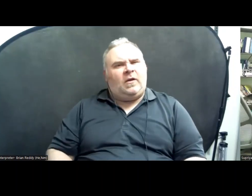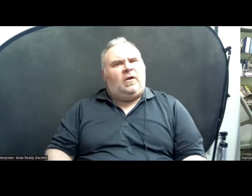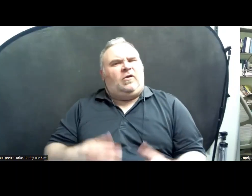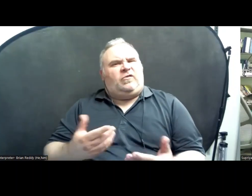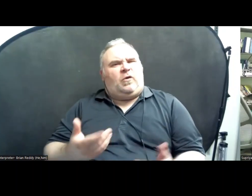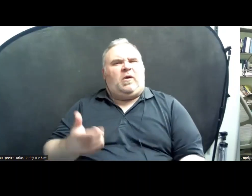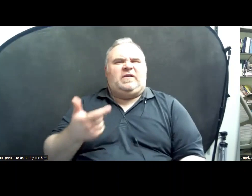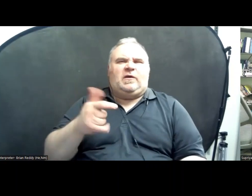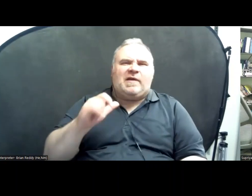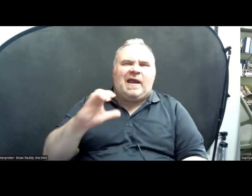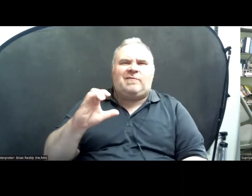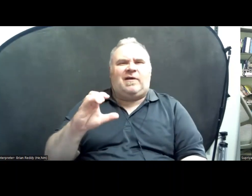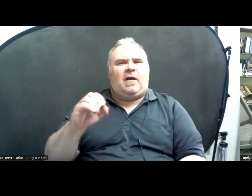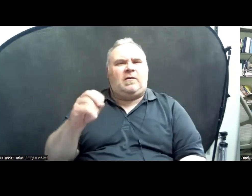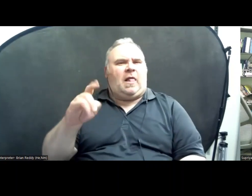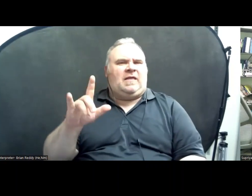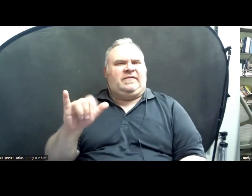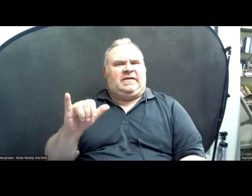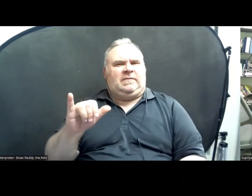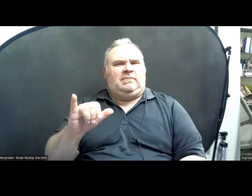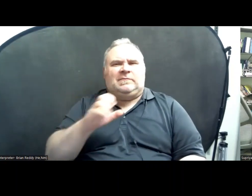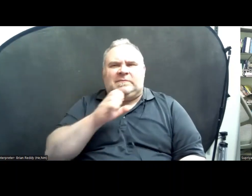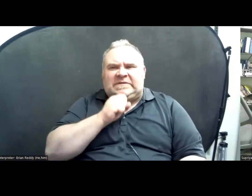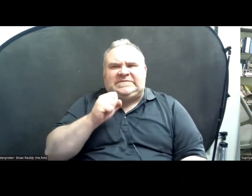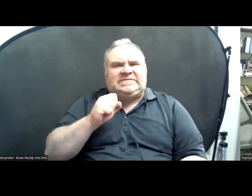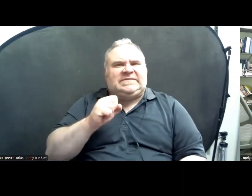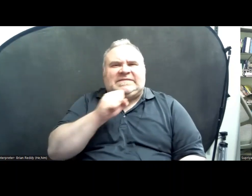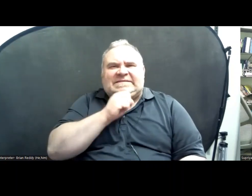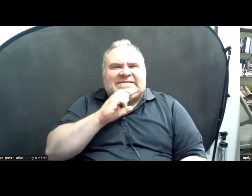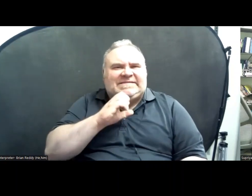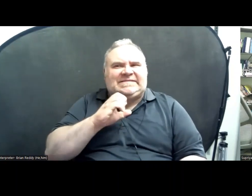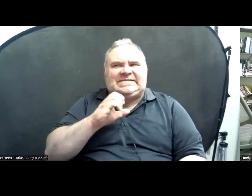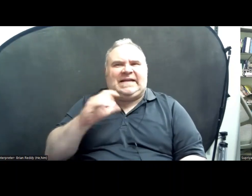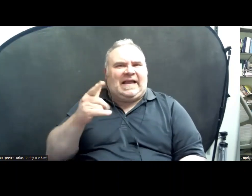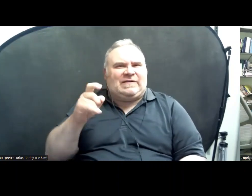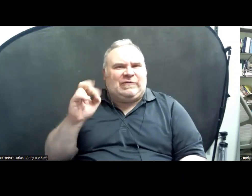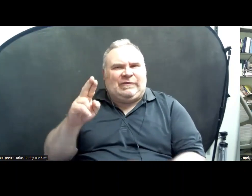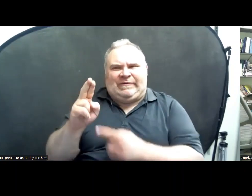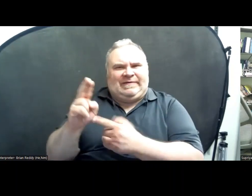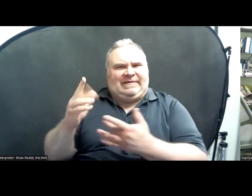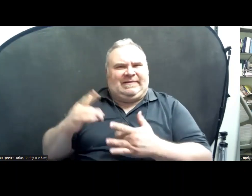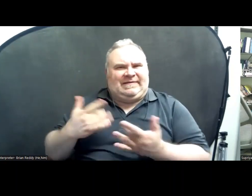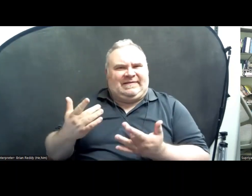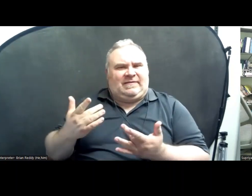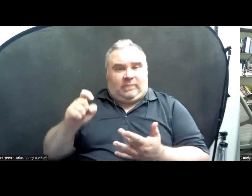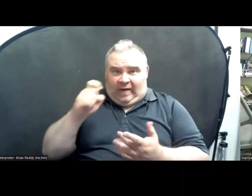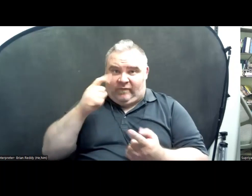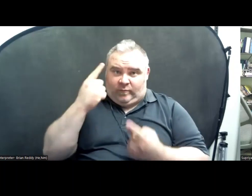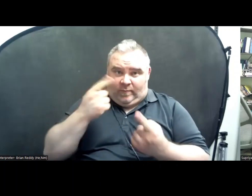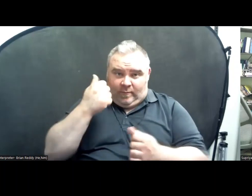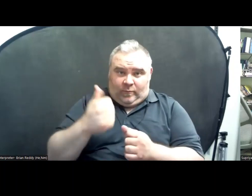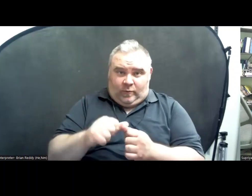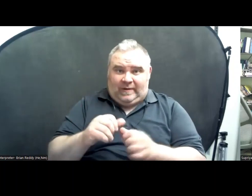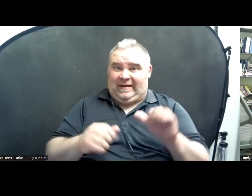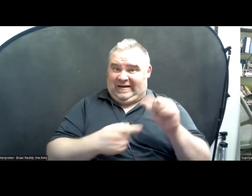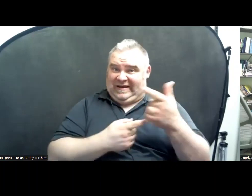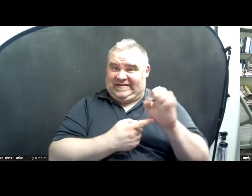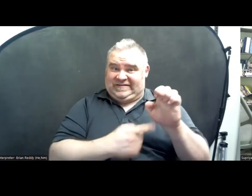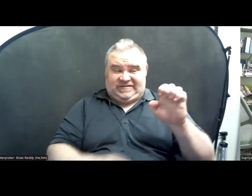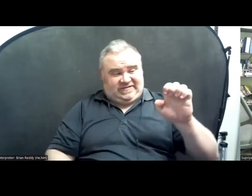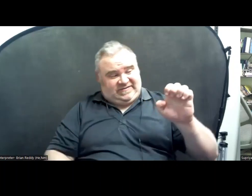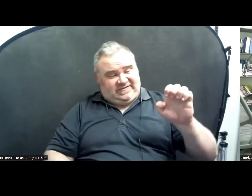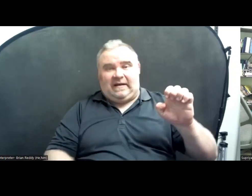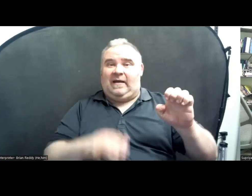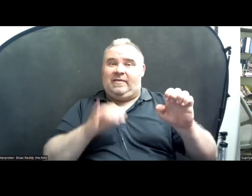oncology important? I think when we're thinking about cancer, we have to remember that age is the strongest